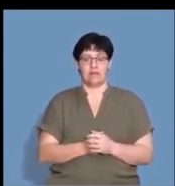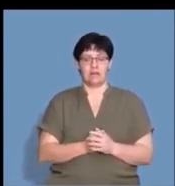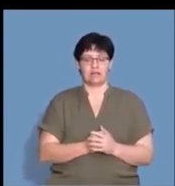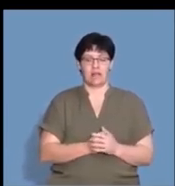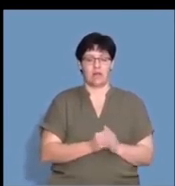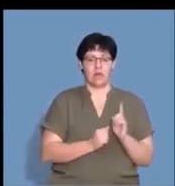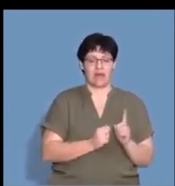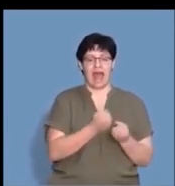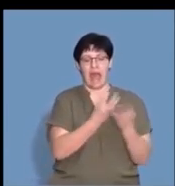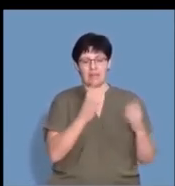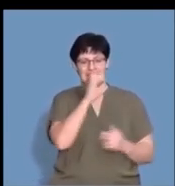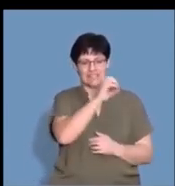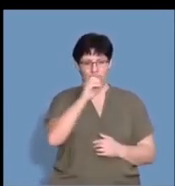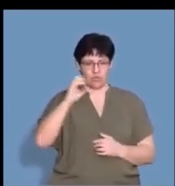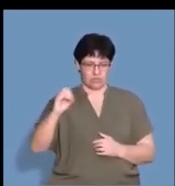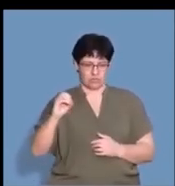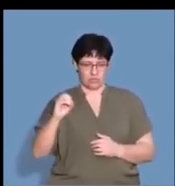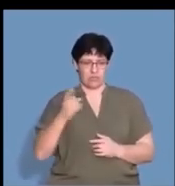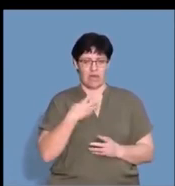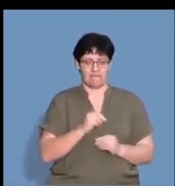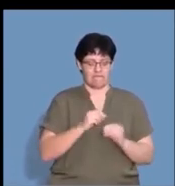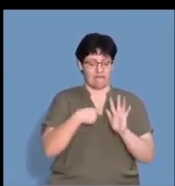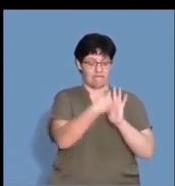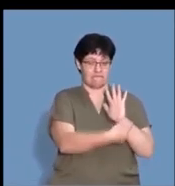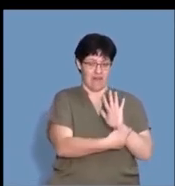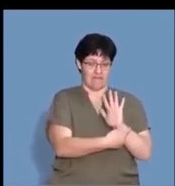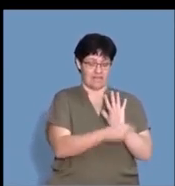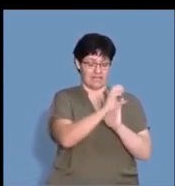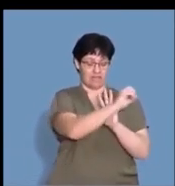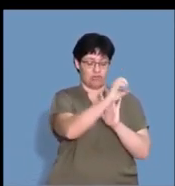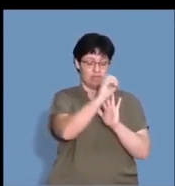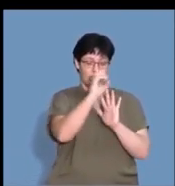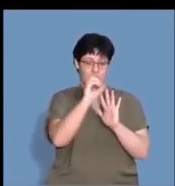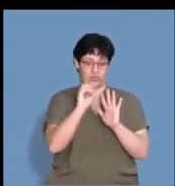and count how many zeros there are. So there are 5 zeros.